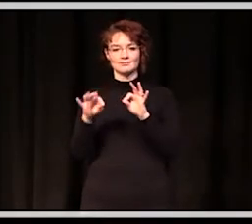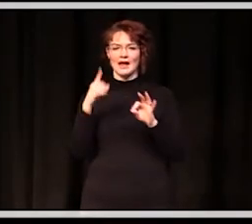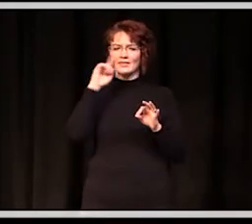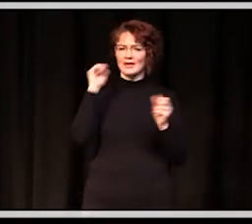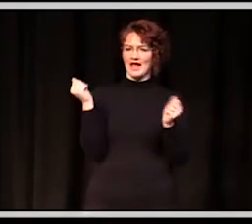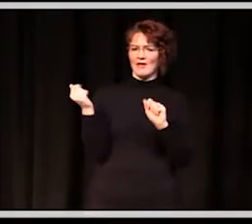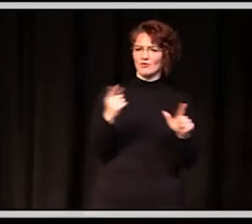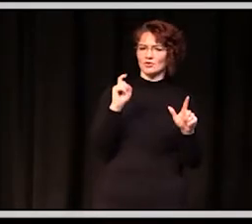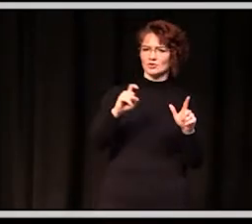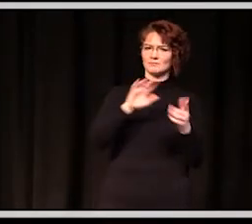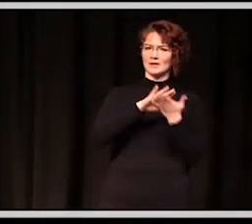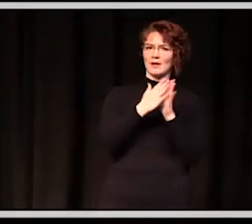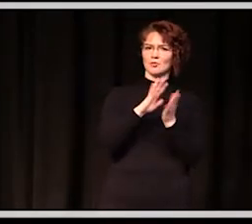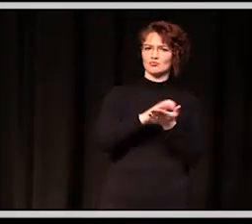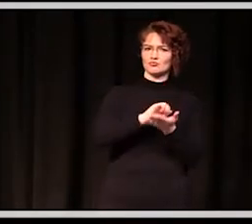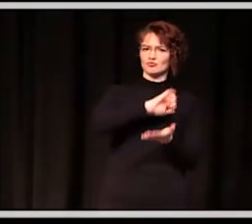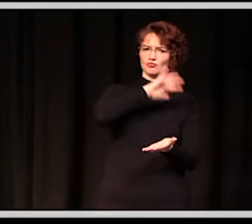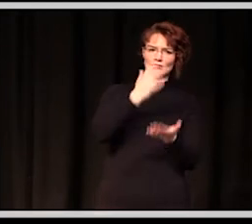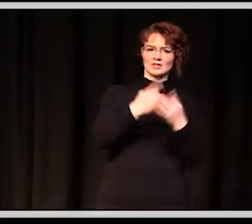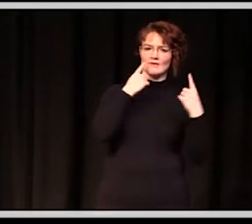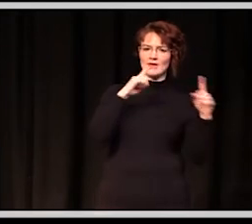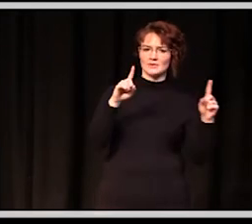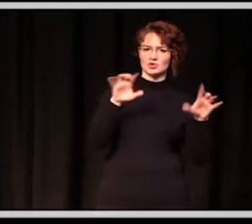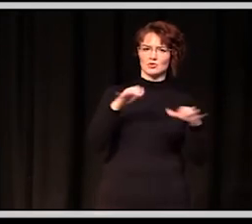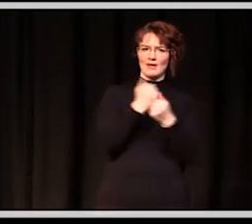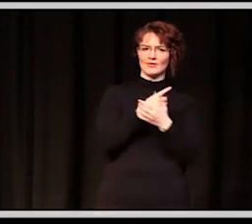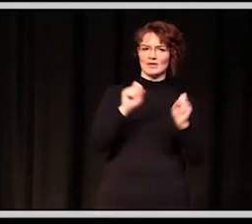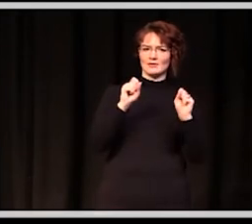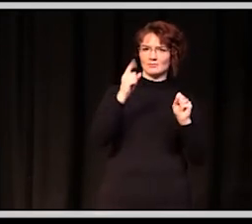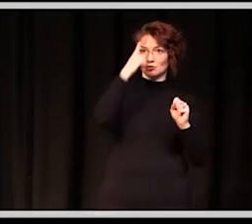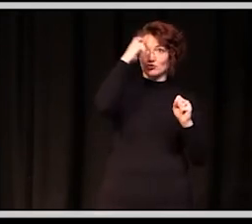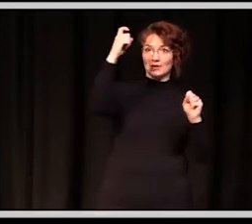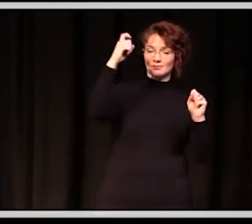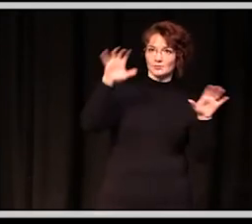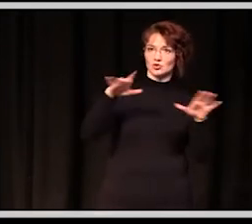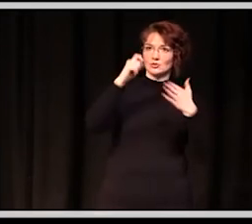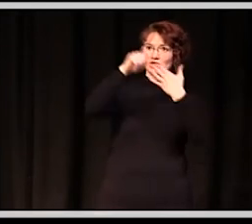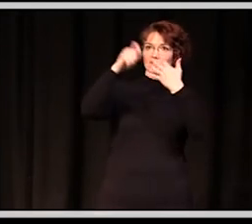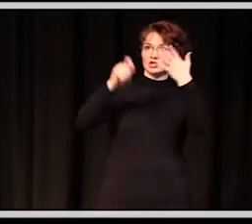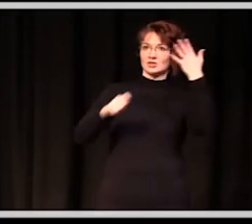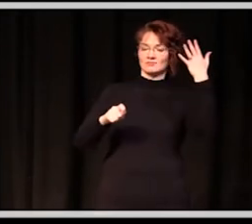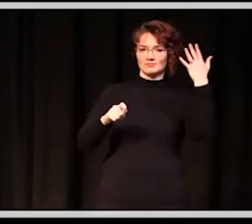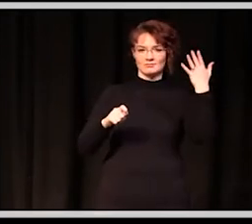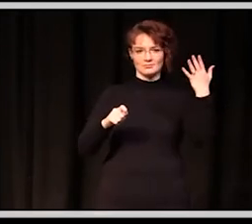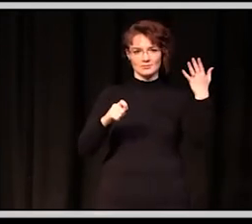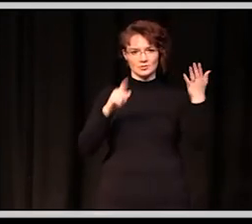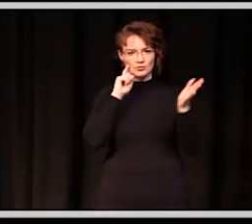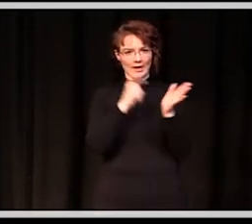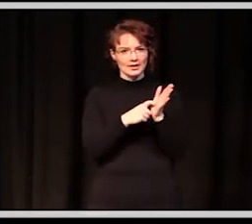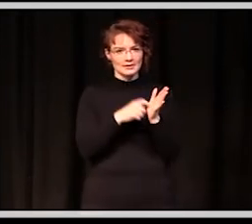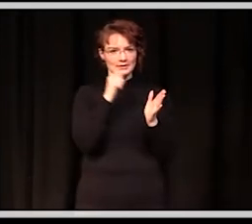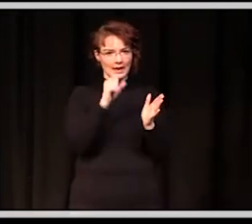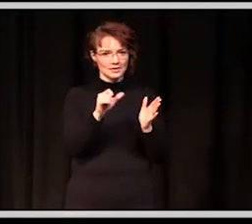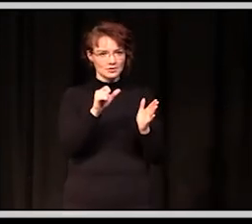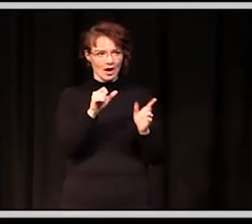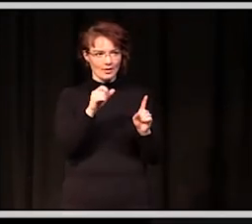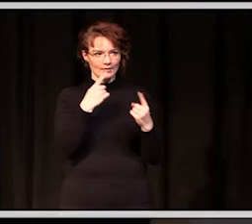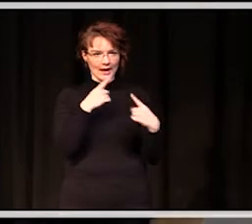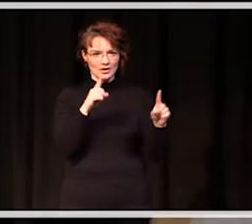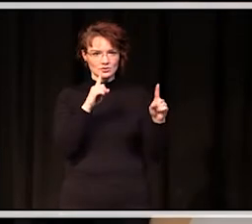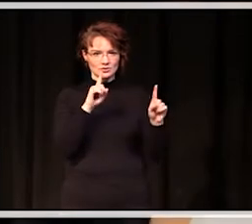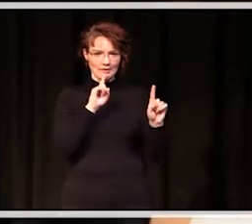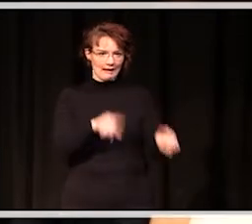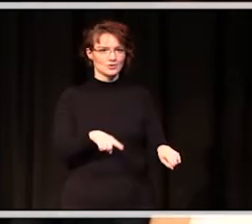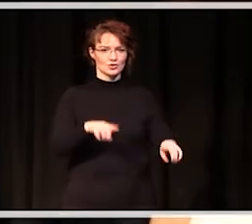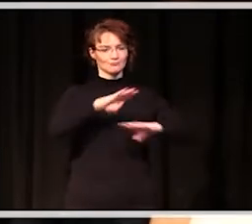I think everyone should get rich and famous and do everything they've ever dreamed of so they can see that it's not the answer. Oh, but